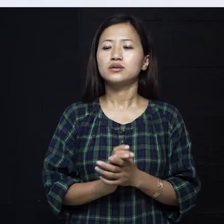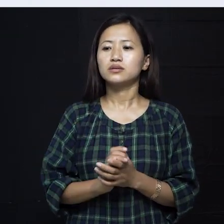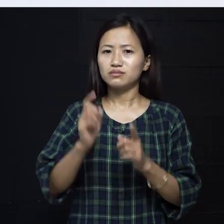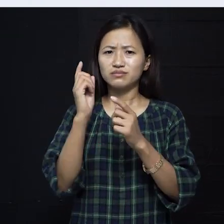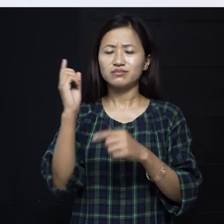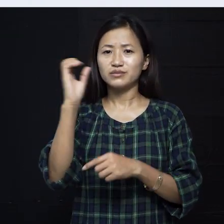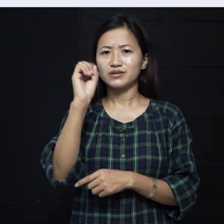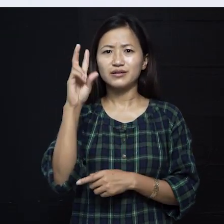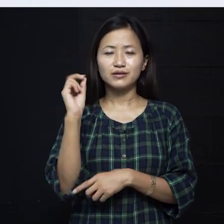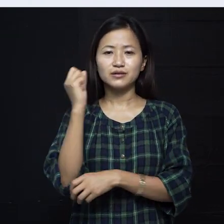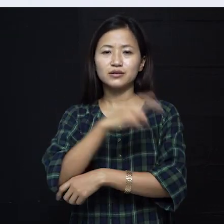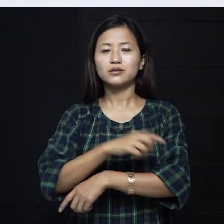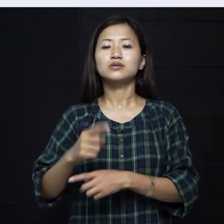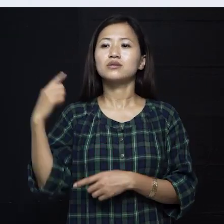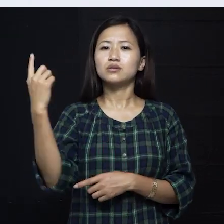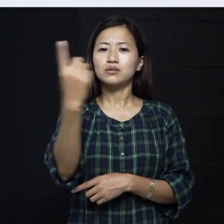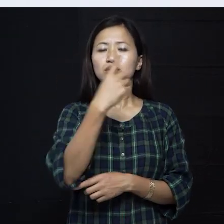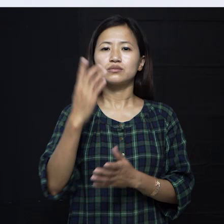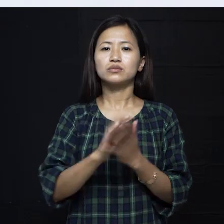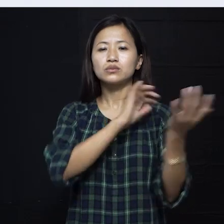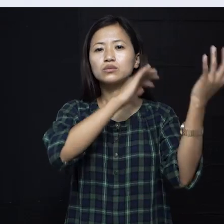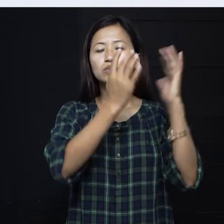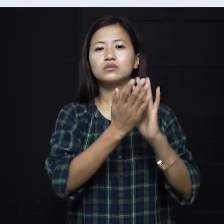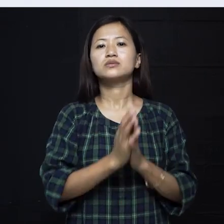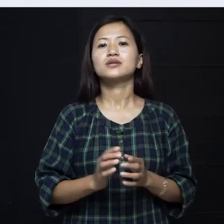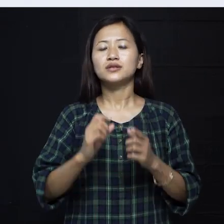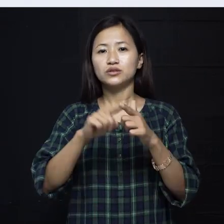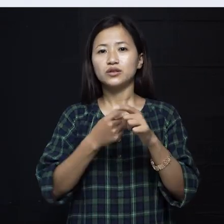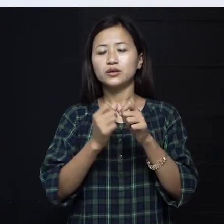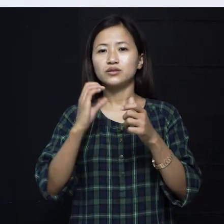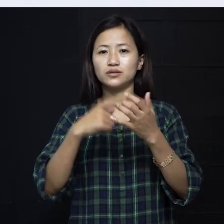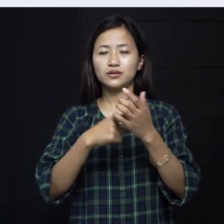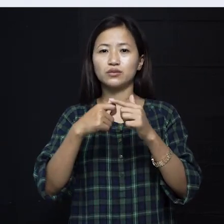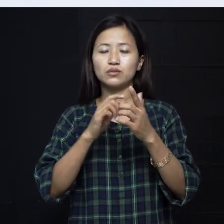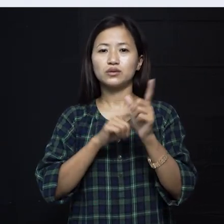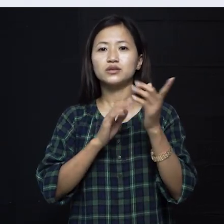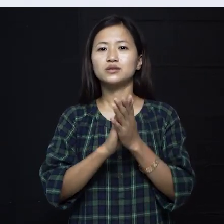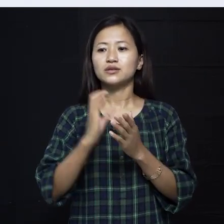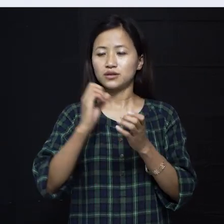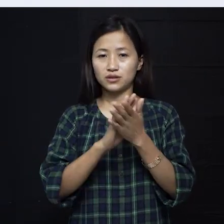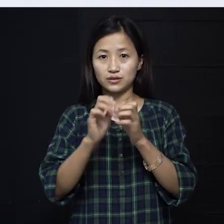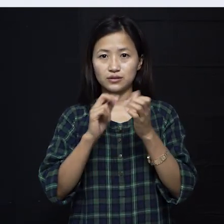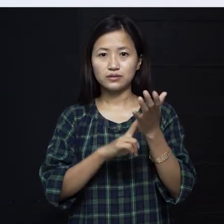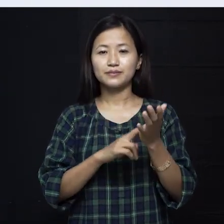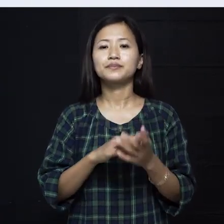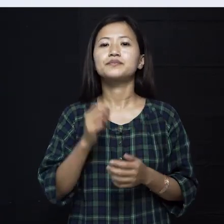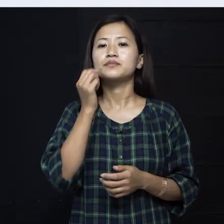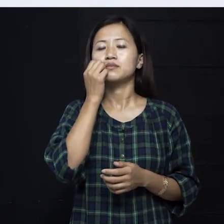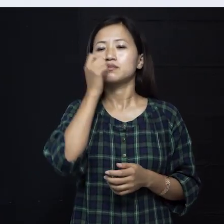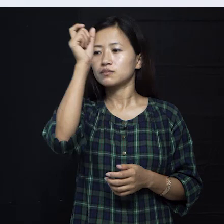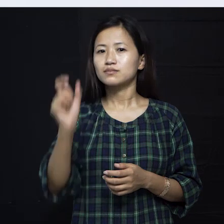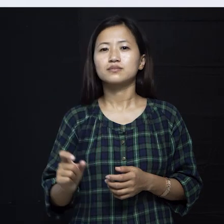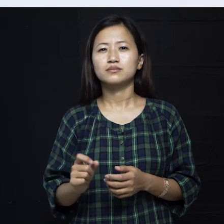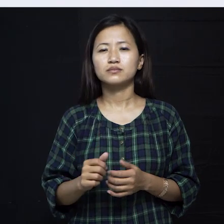world. I'm sure you must have seen it, isn't it? So that was those days, okay? Now, in the present day, we can do it within a